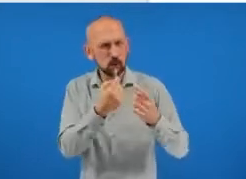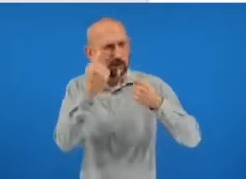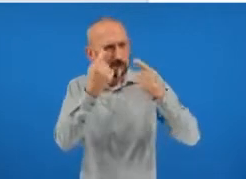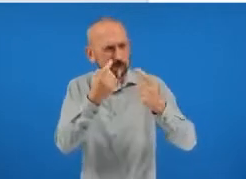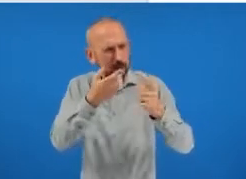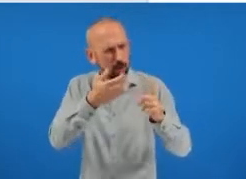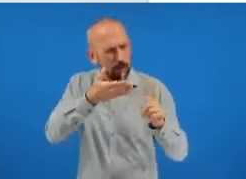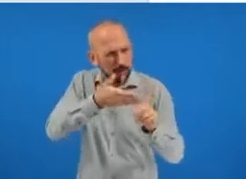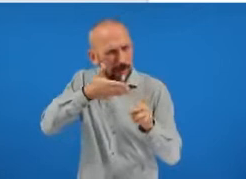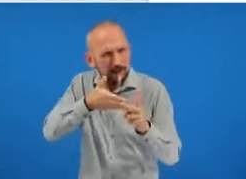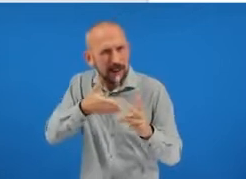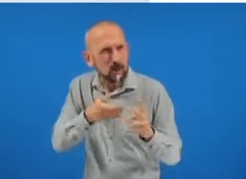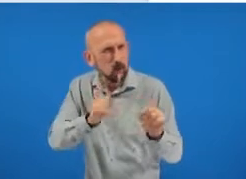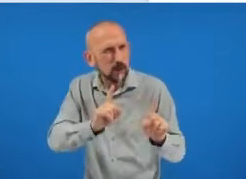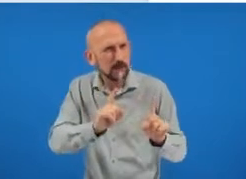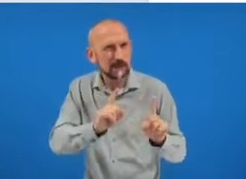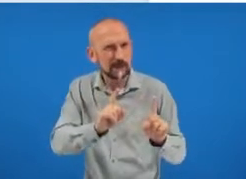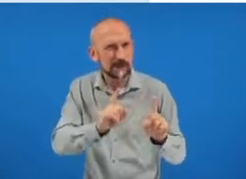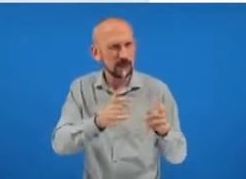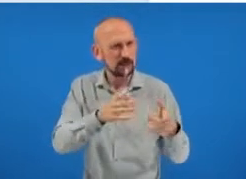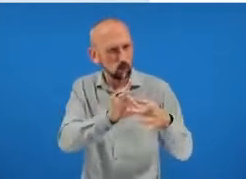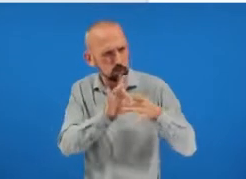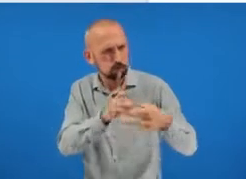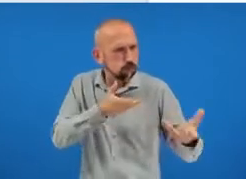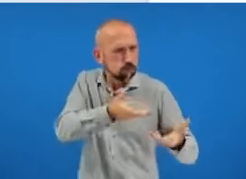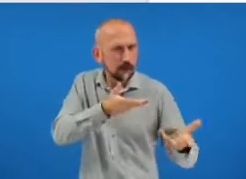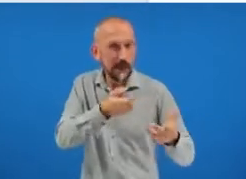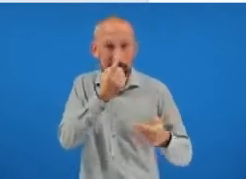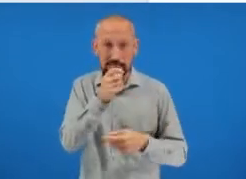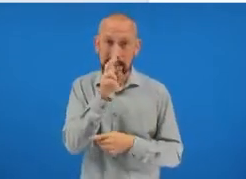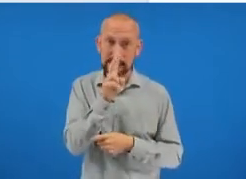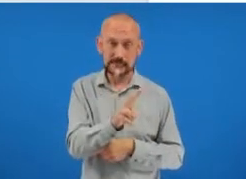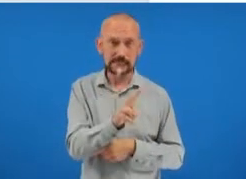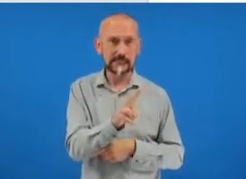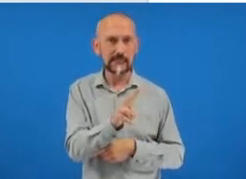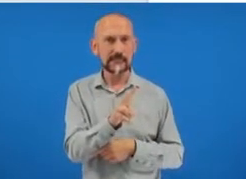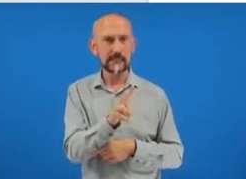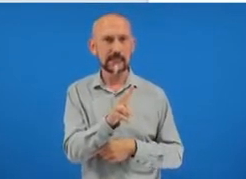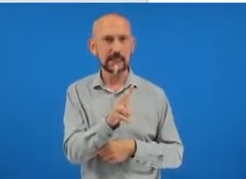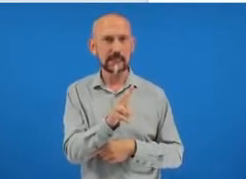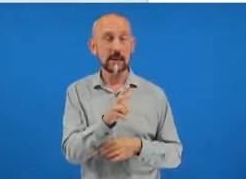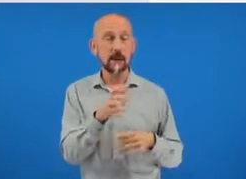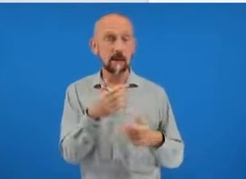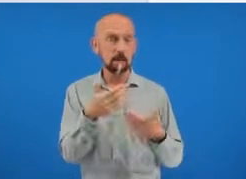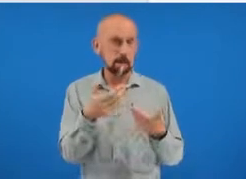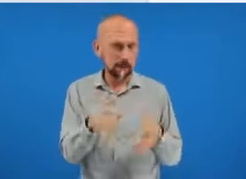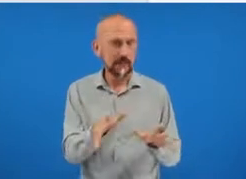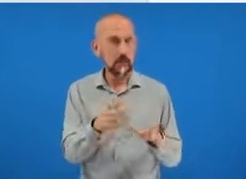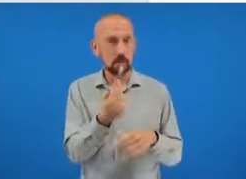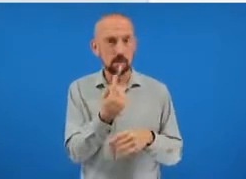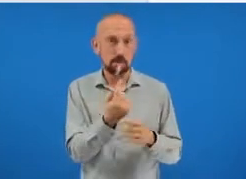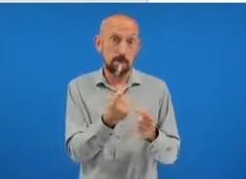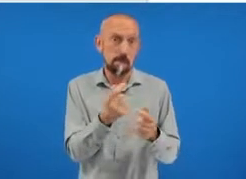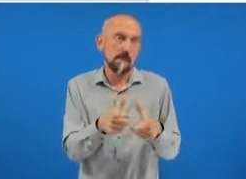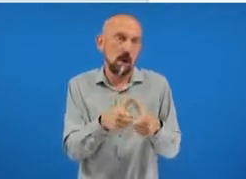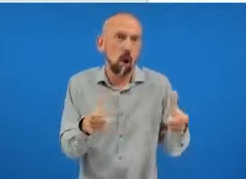again together. And what I can already see is that there's definitely been a big shift already, and